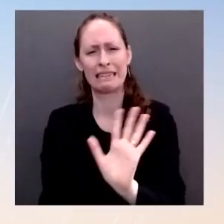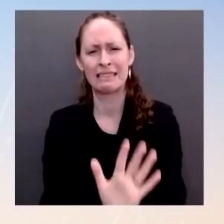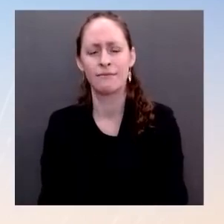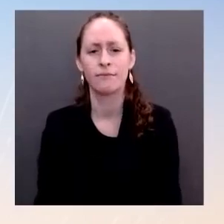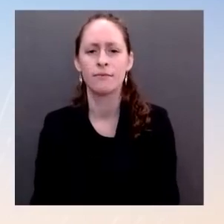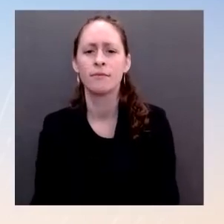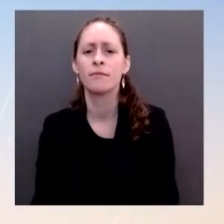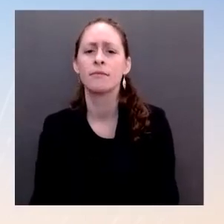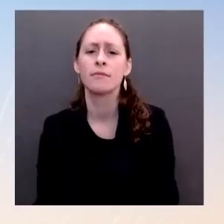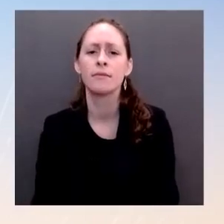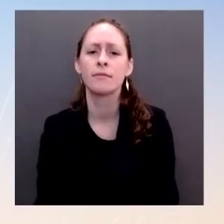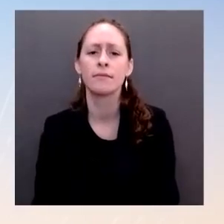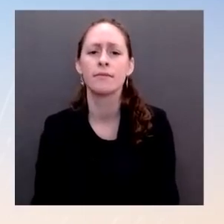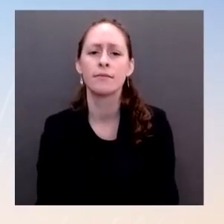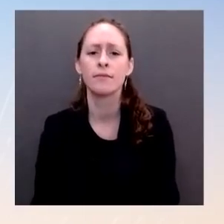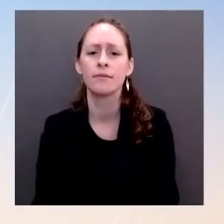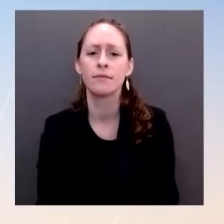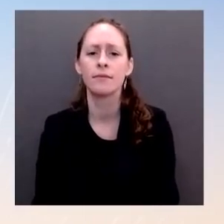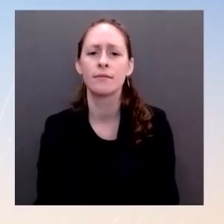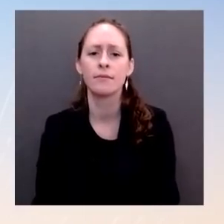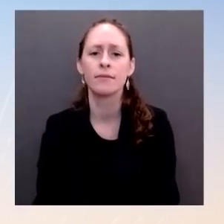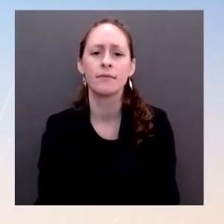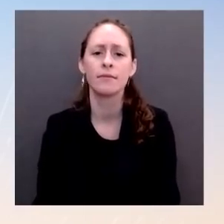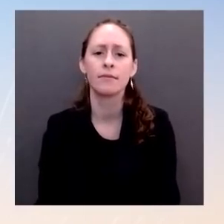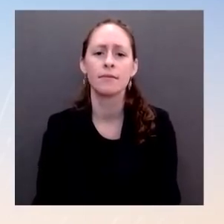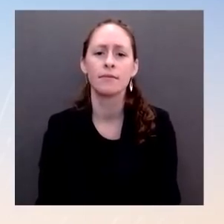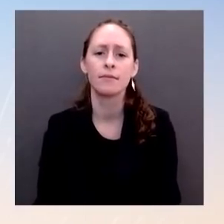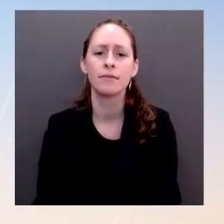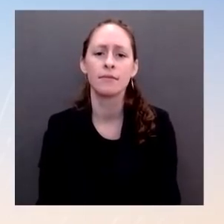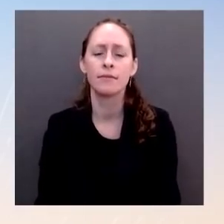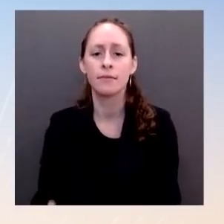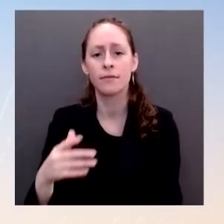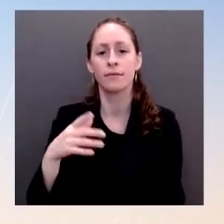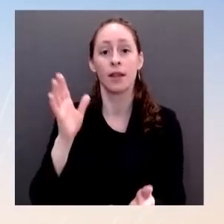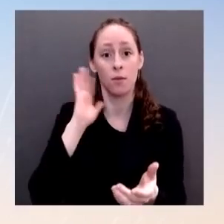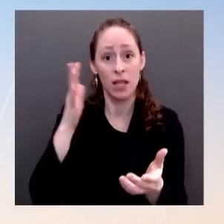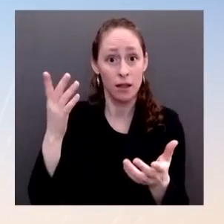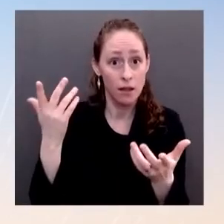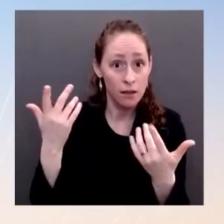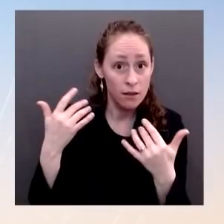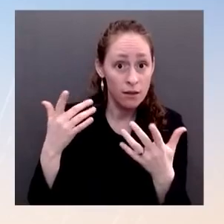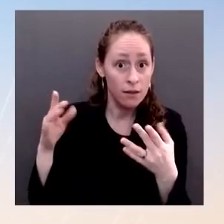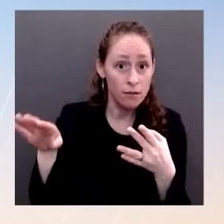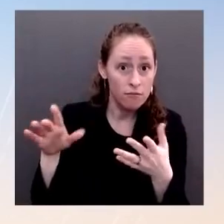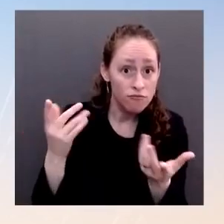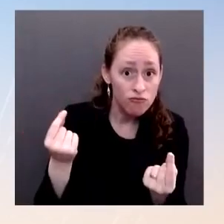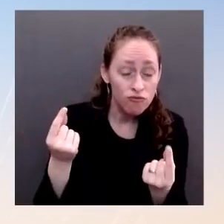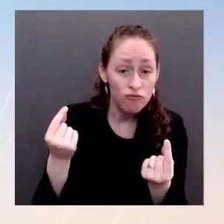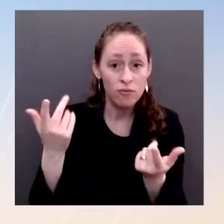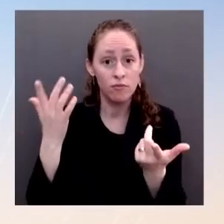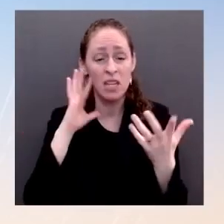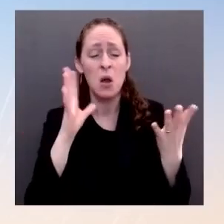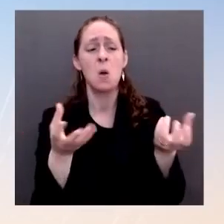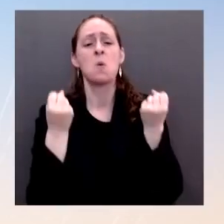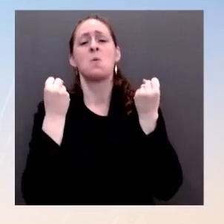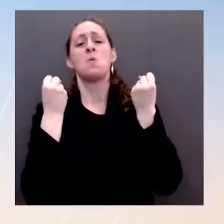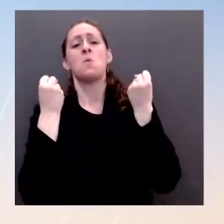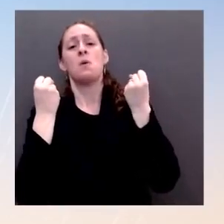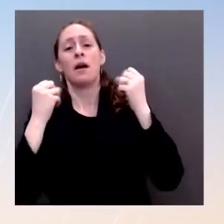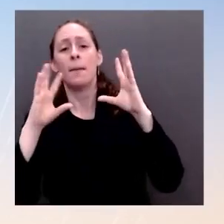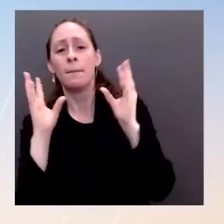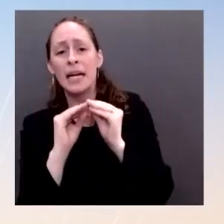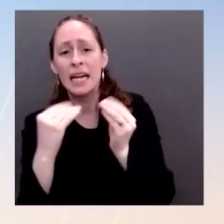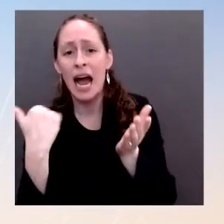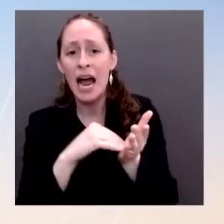Electoral Count Act and where they can find consensus on this. What can we expect the president's role to be, given that he's been very clear he is going to be taking